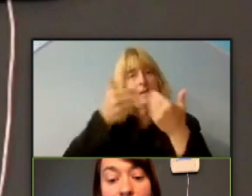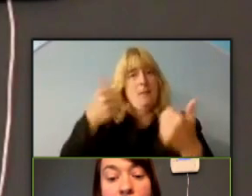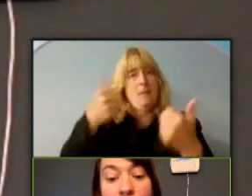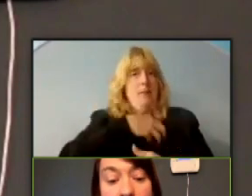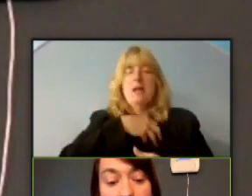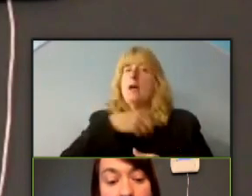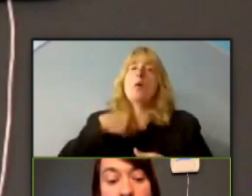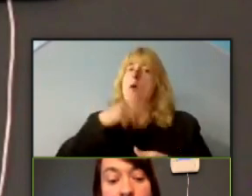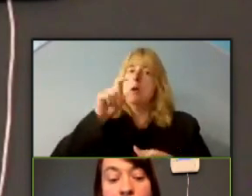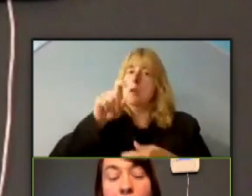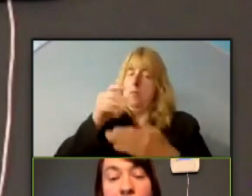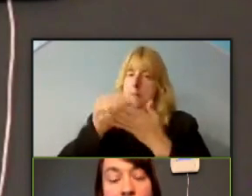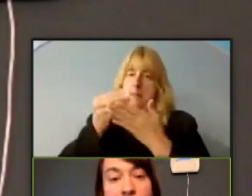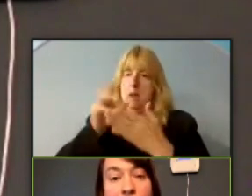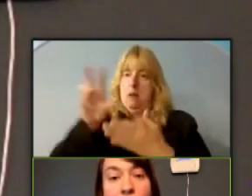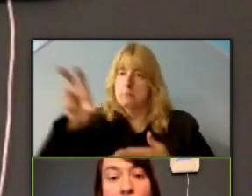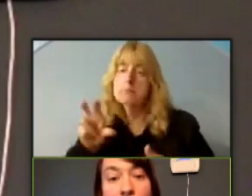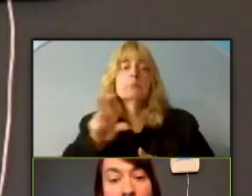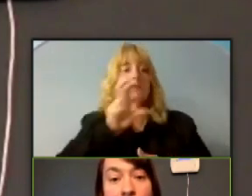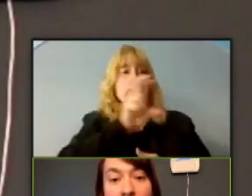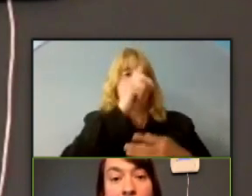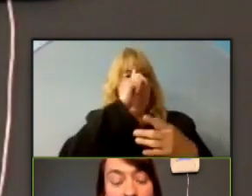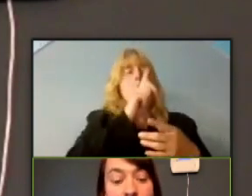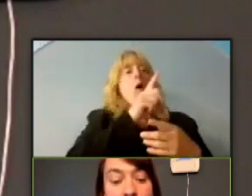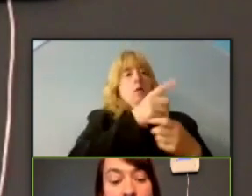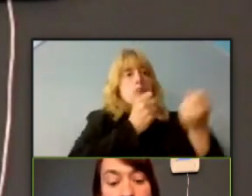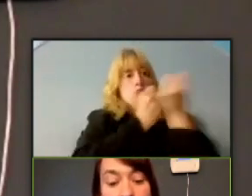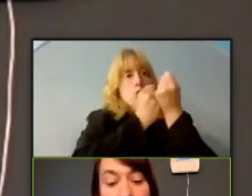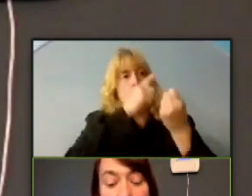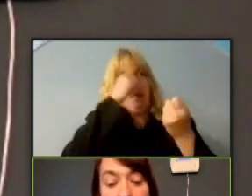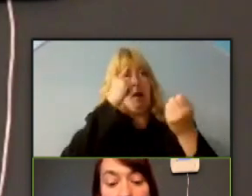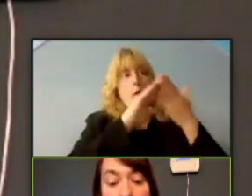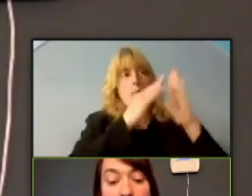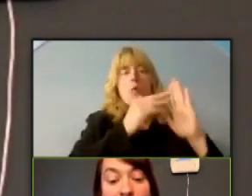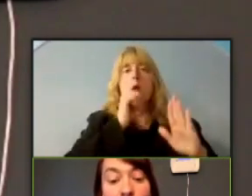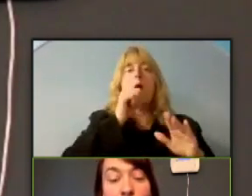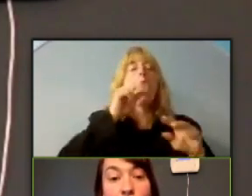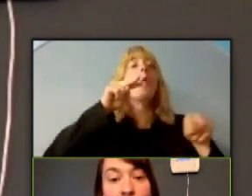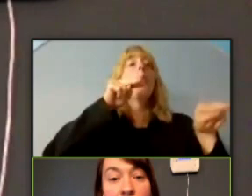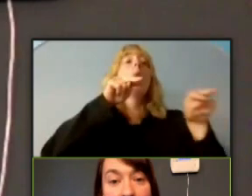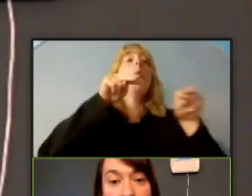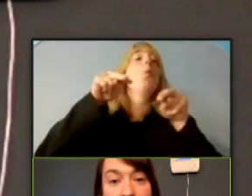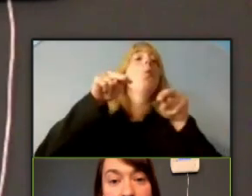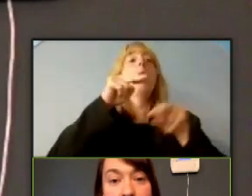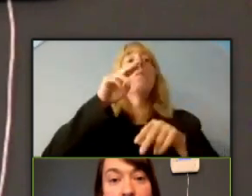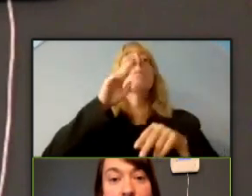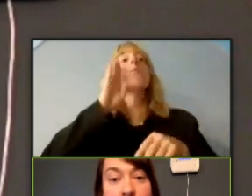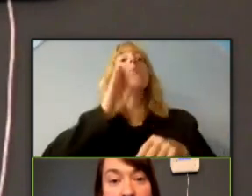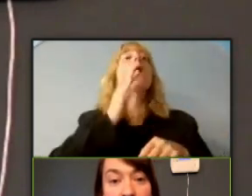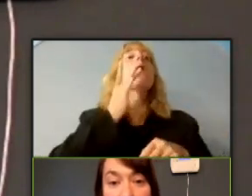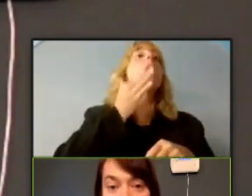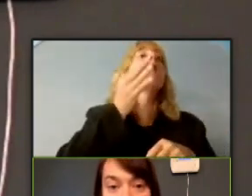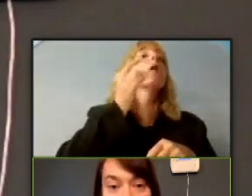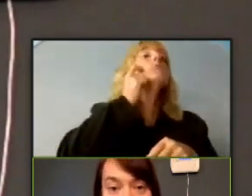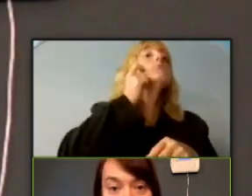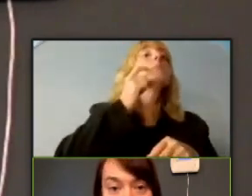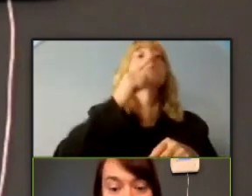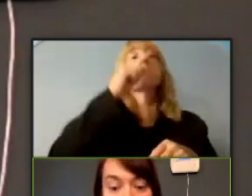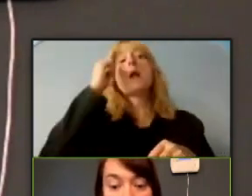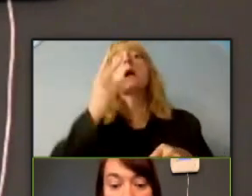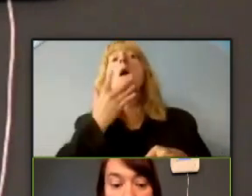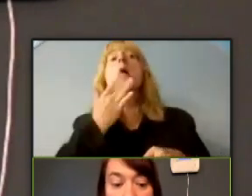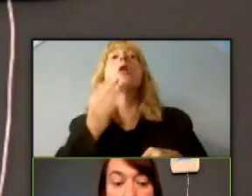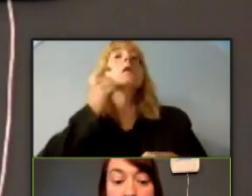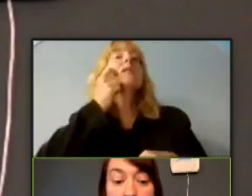our Black communities, not policing brown and Black people. White people join the fight to defund and divest from